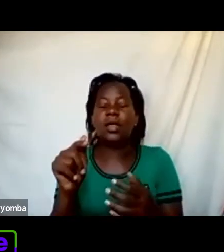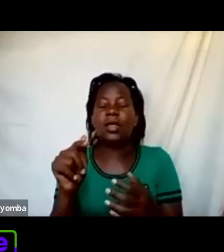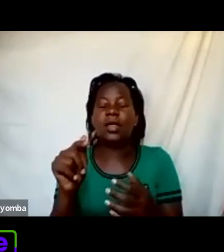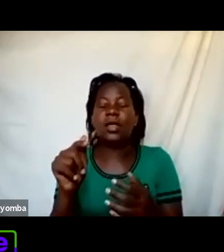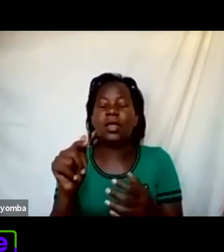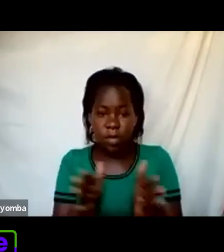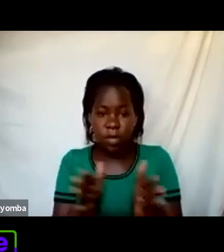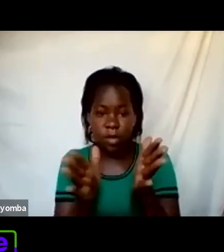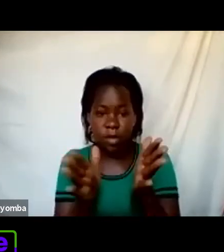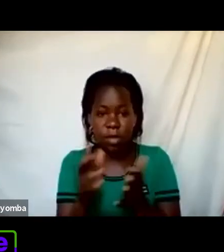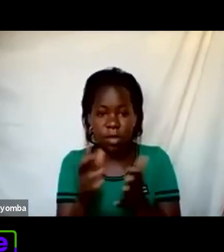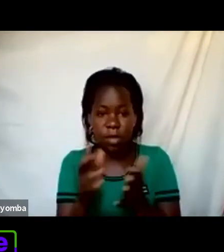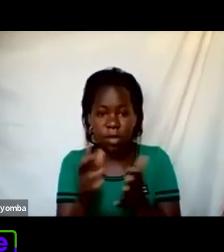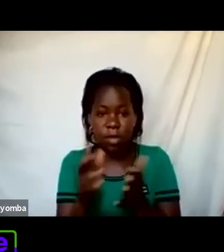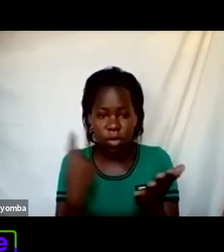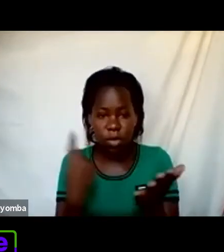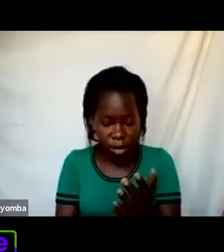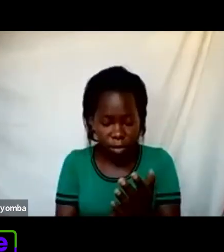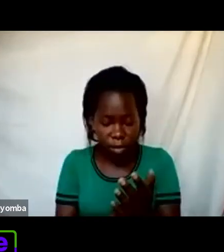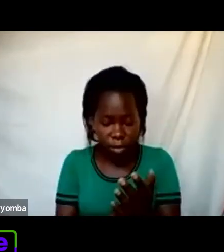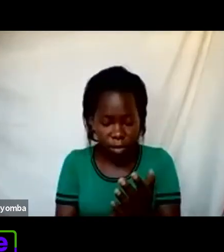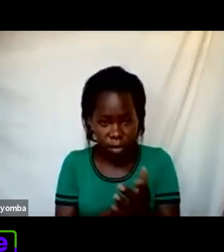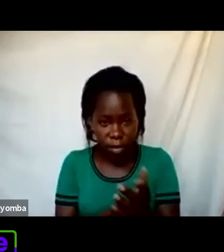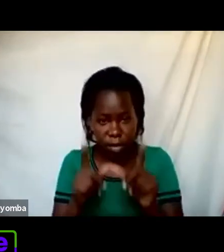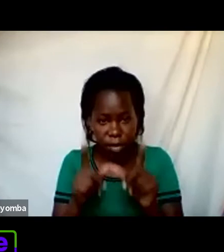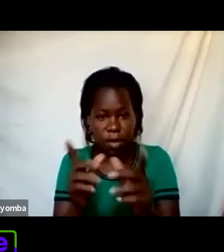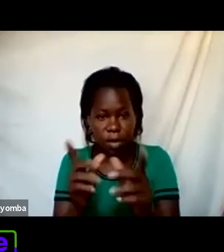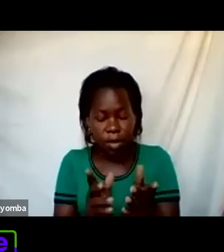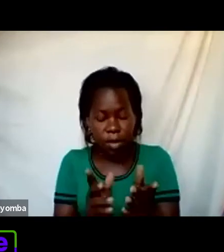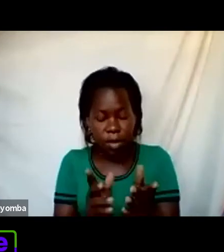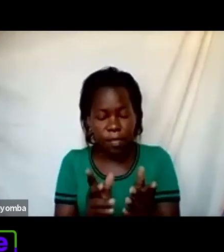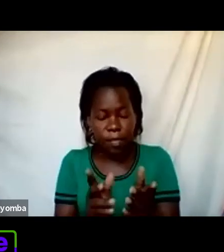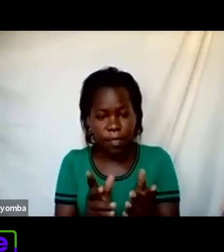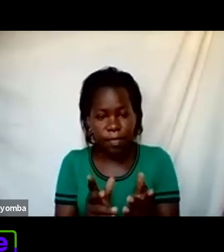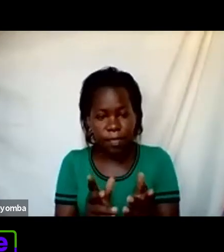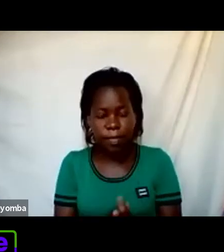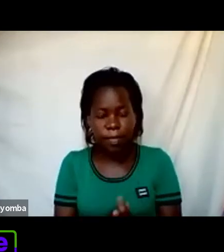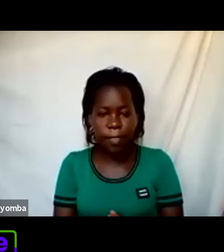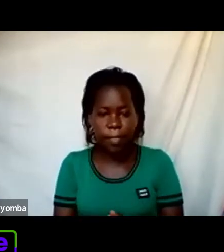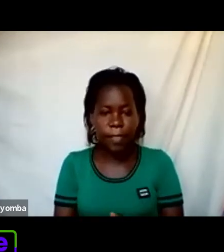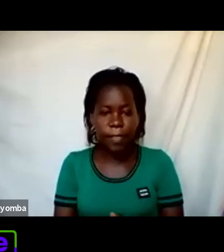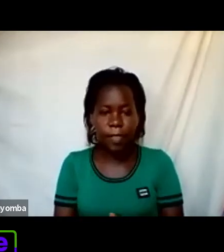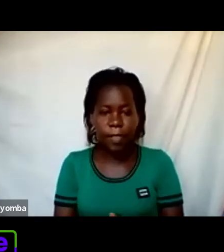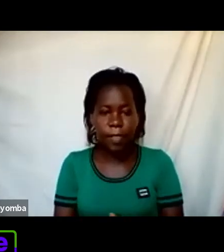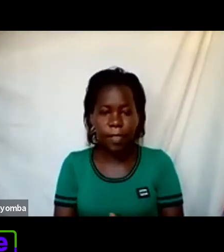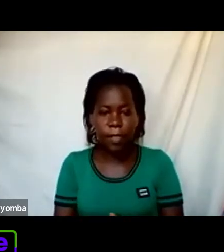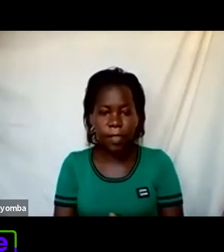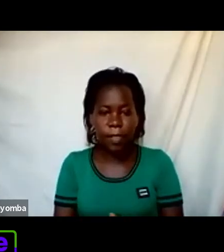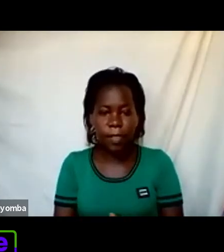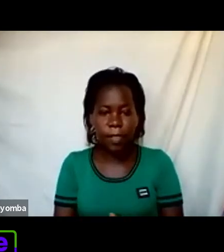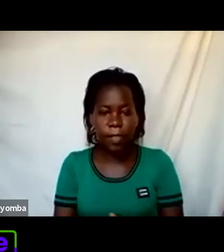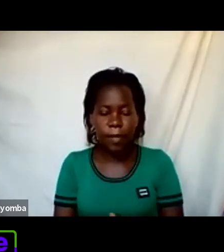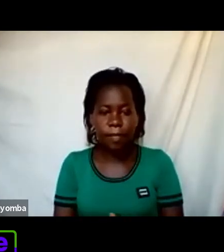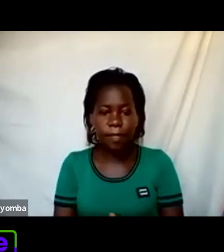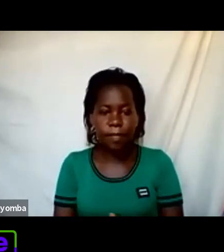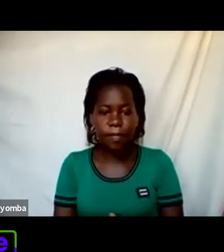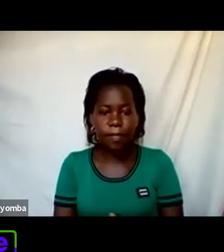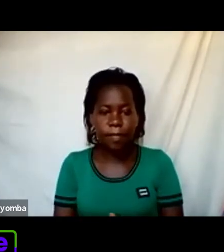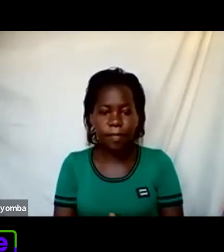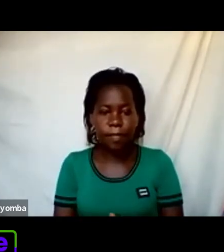have some information about this. I think there's a certification bureau, if I'm not mistaken. Uganda Manufacturers Association should be able to help. And I'm sure there's a